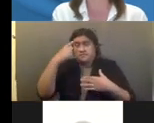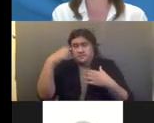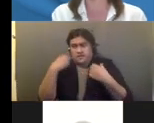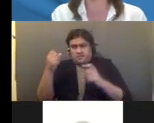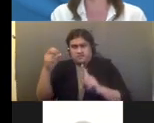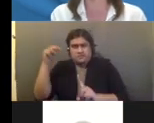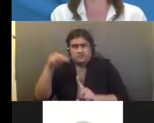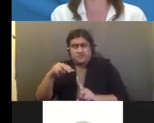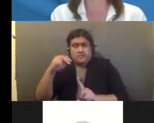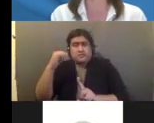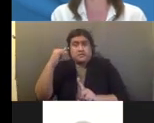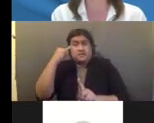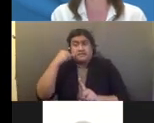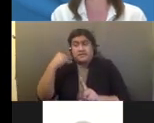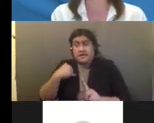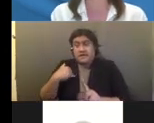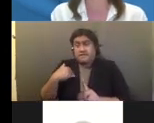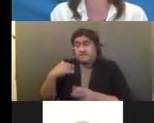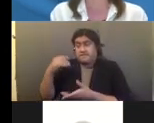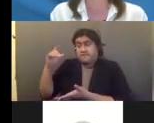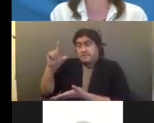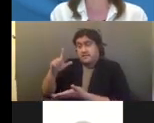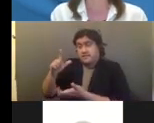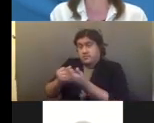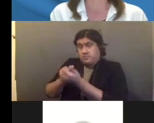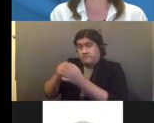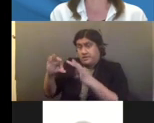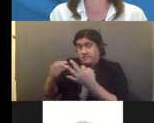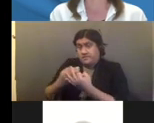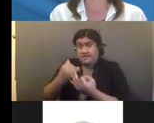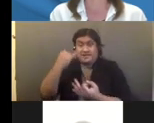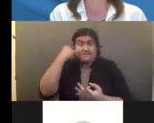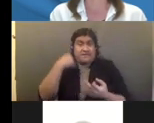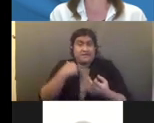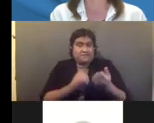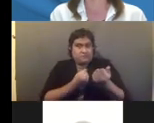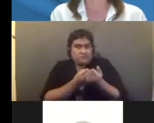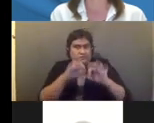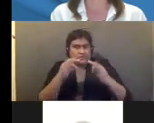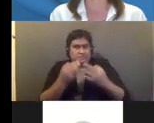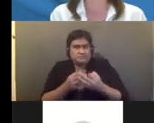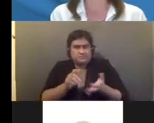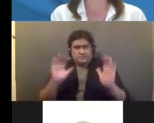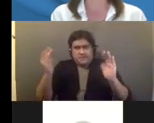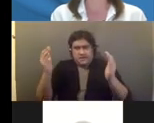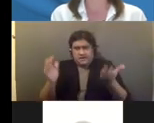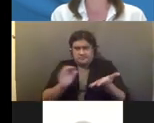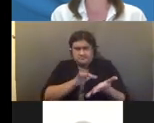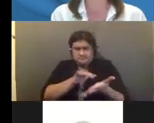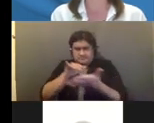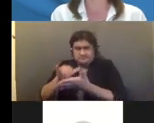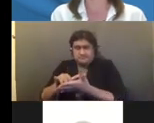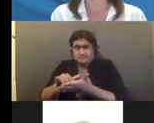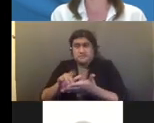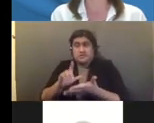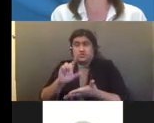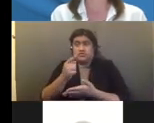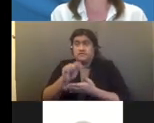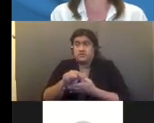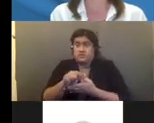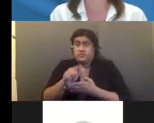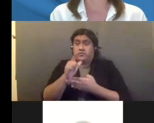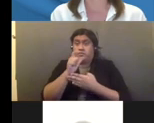or if they have a less supportive family. And we know that LGBTQ youth who have higher levels of social support at